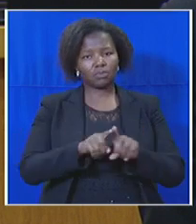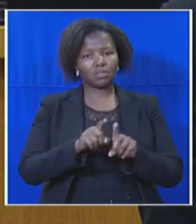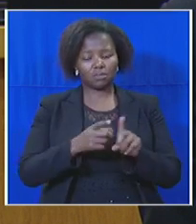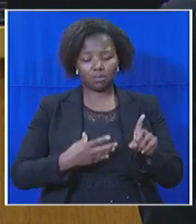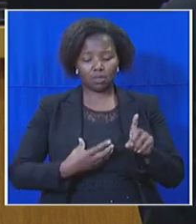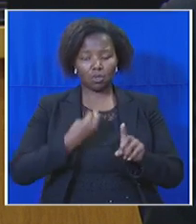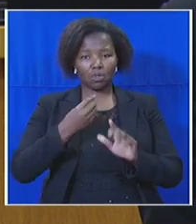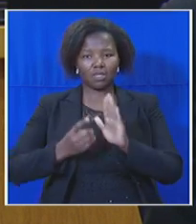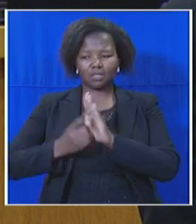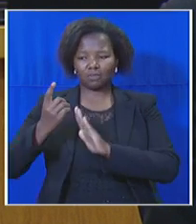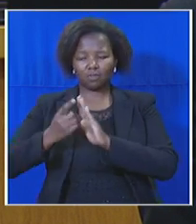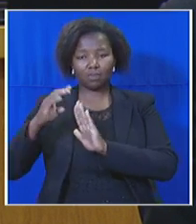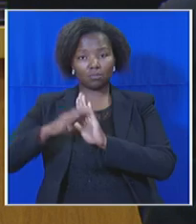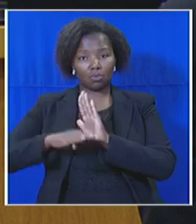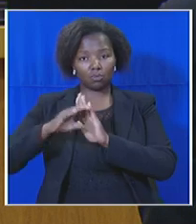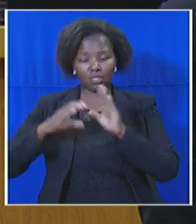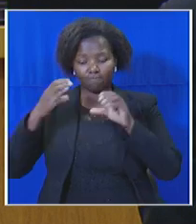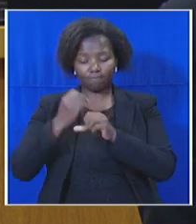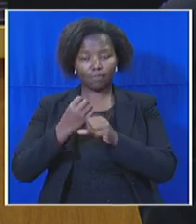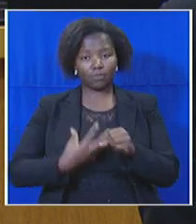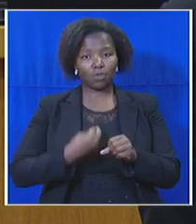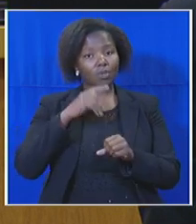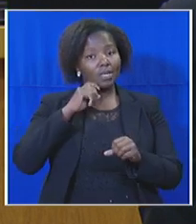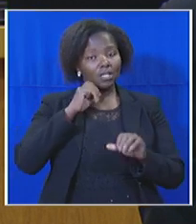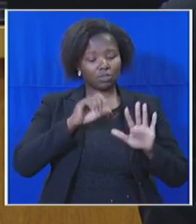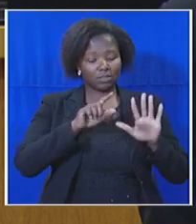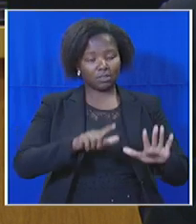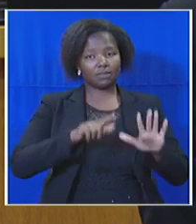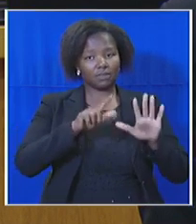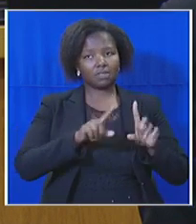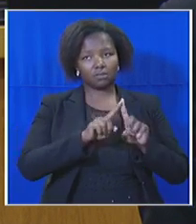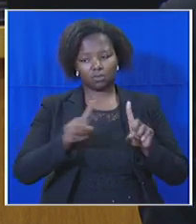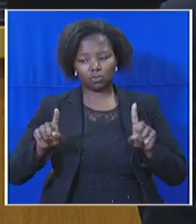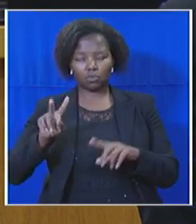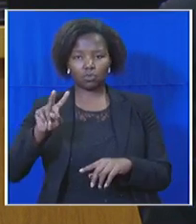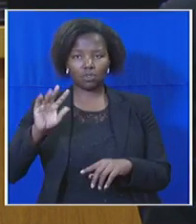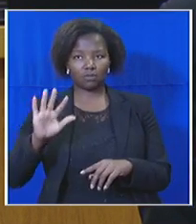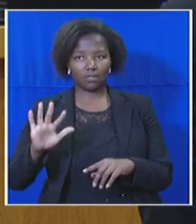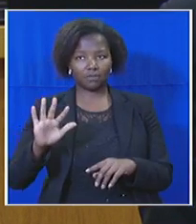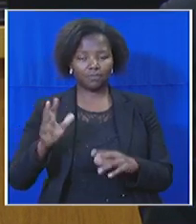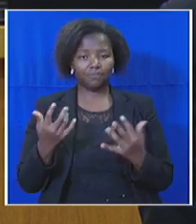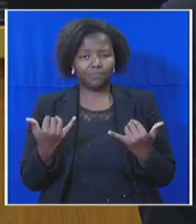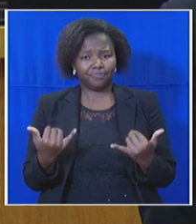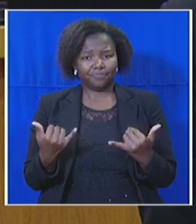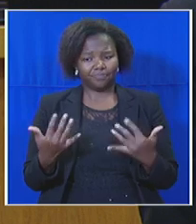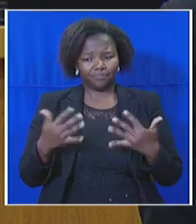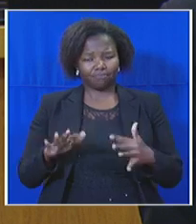risk between the ages of 17 and 25. Created in response to the prevalence of substance abuse and an